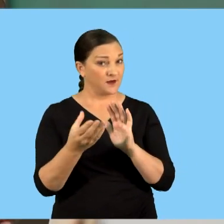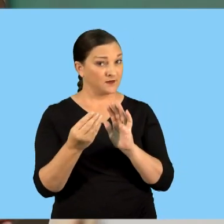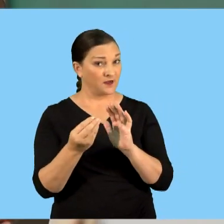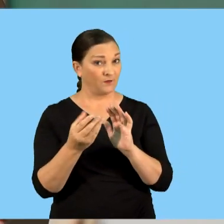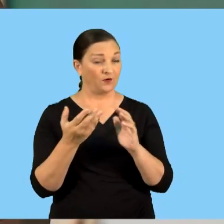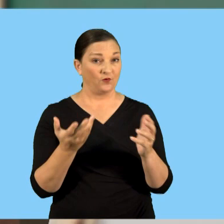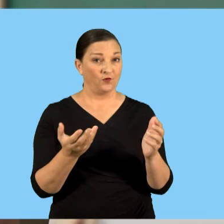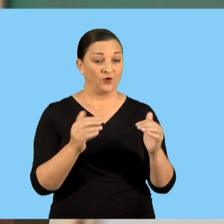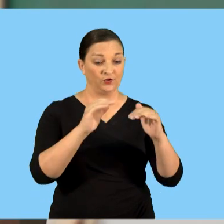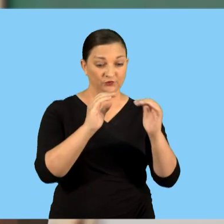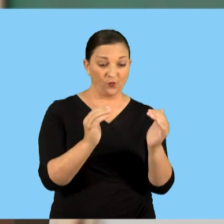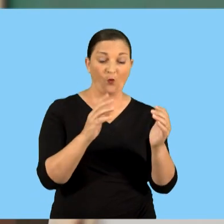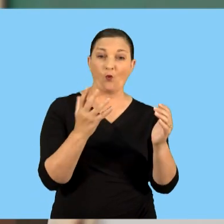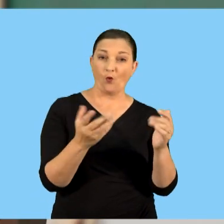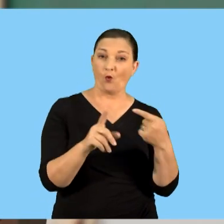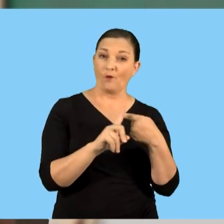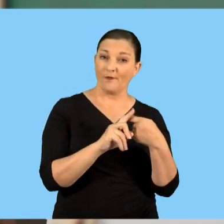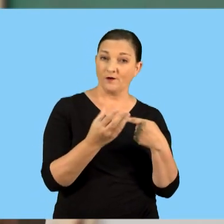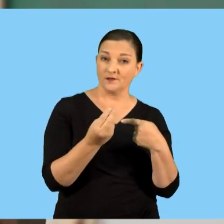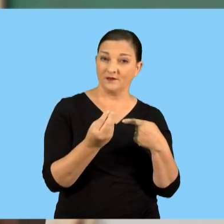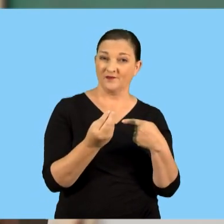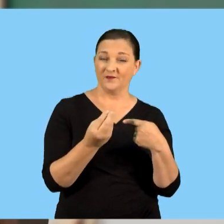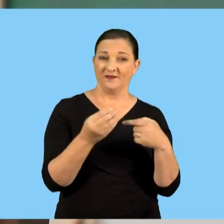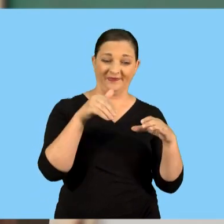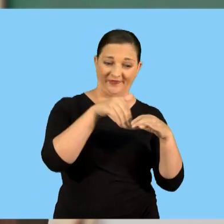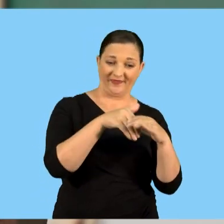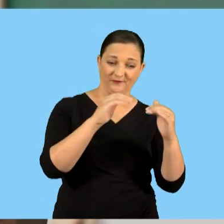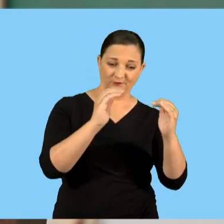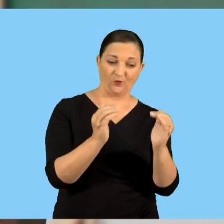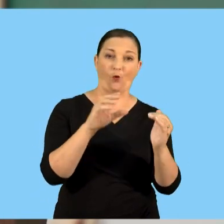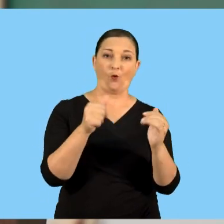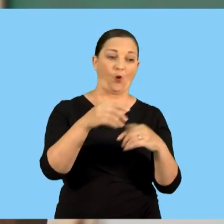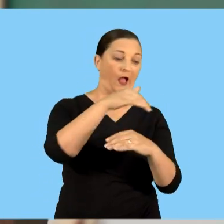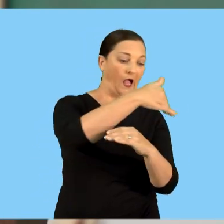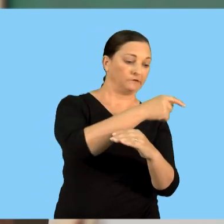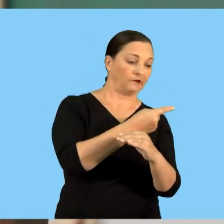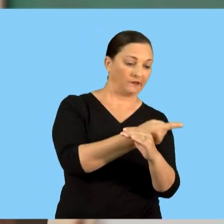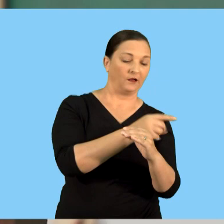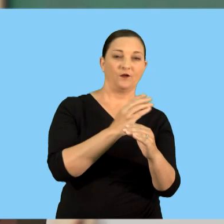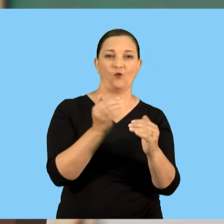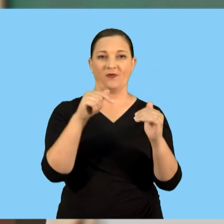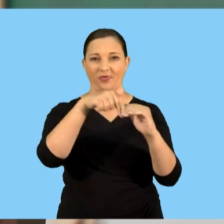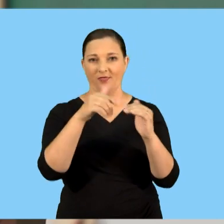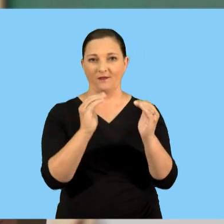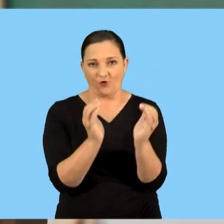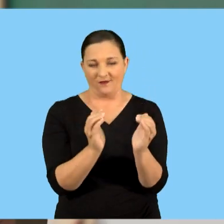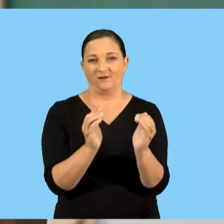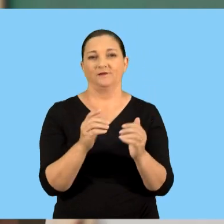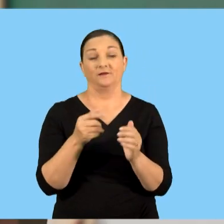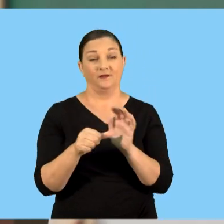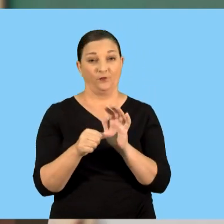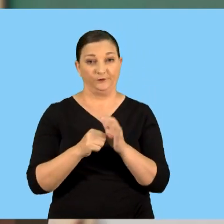those negative numbers, or are we just squaring the positive number and the negative is outside of that